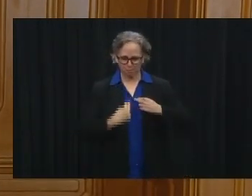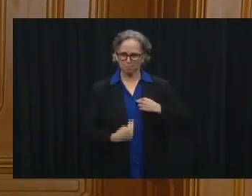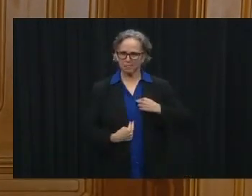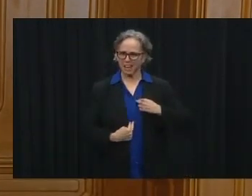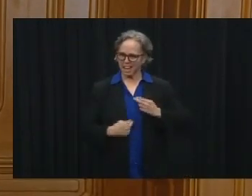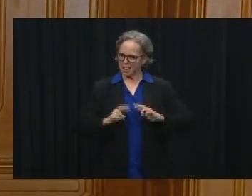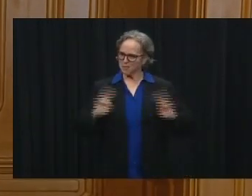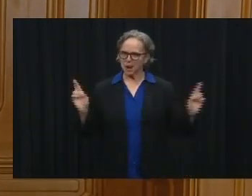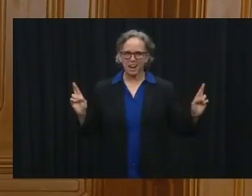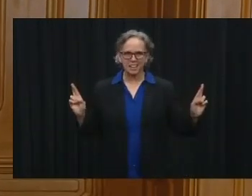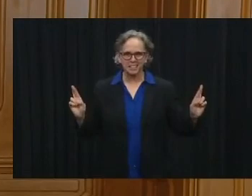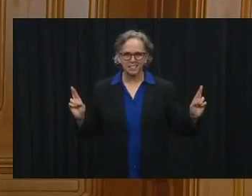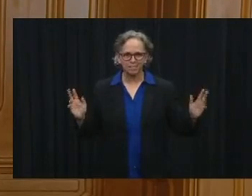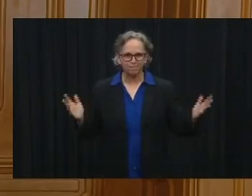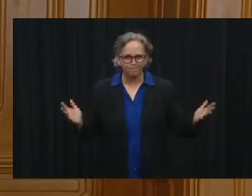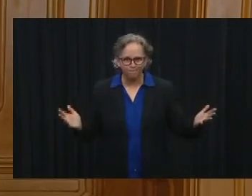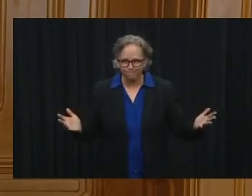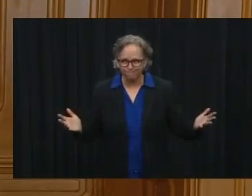we'll